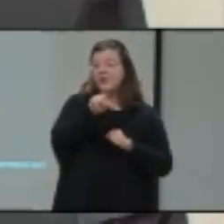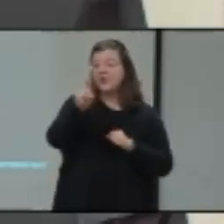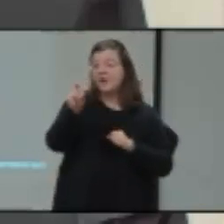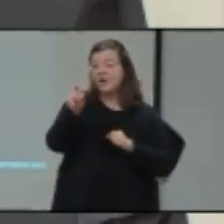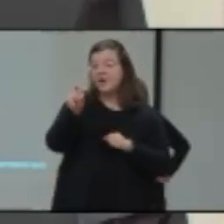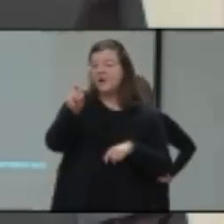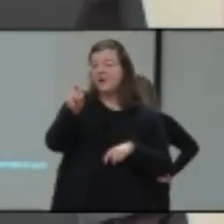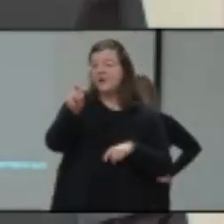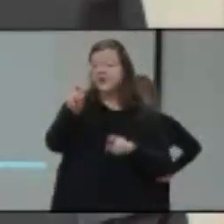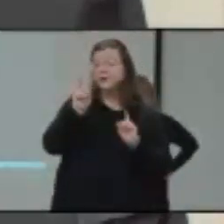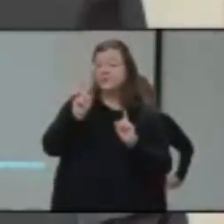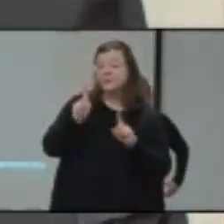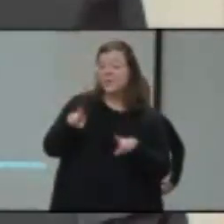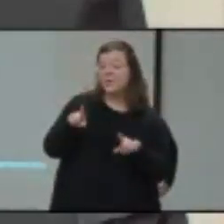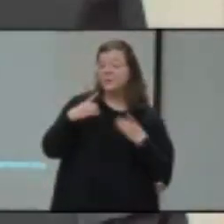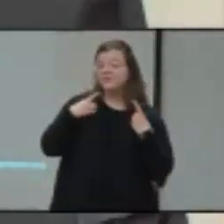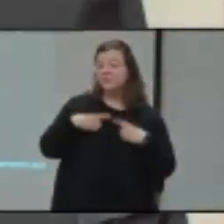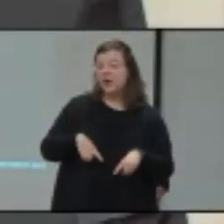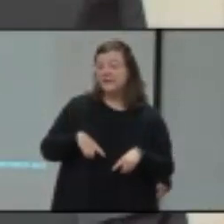Go to press